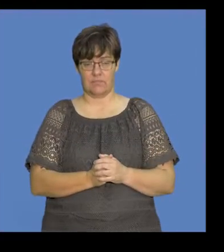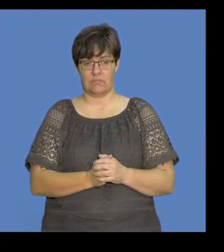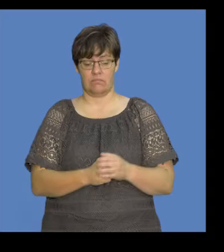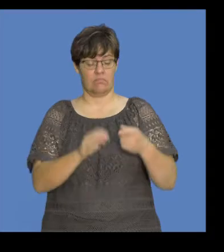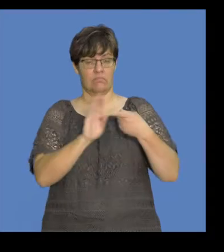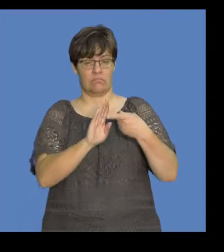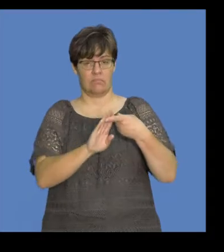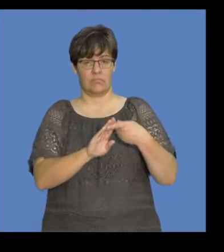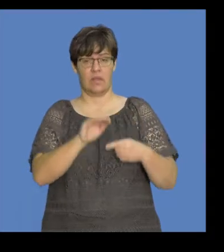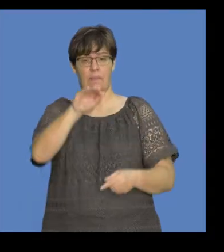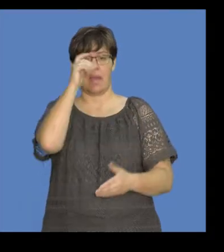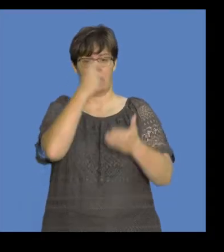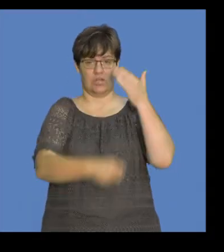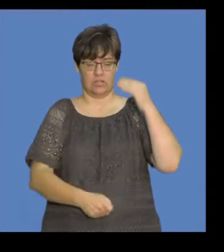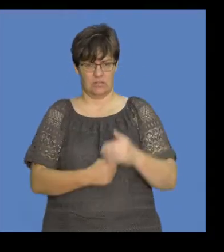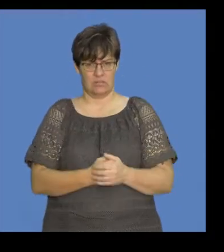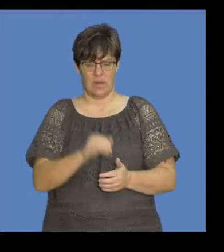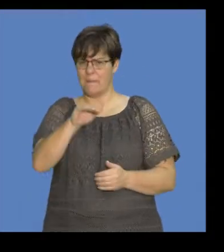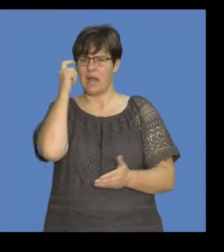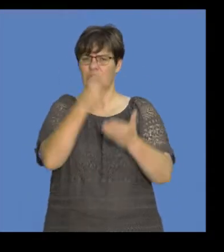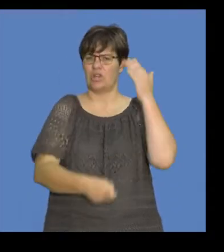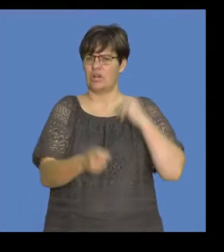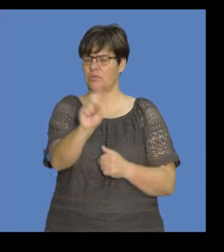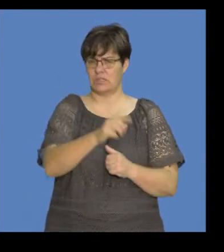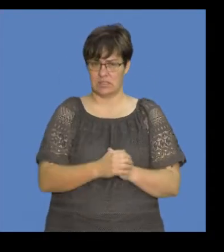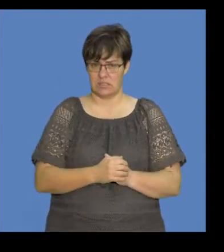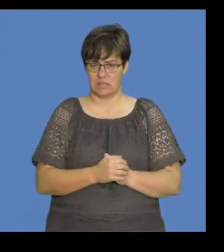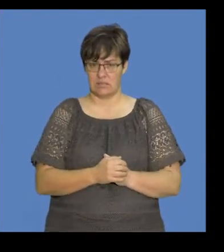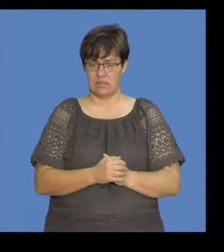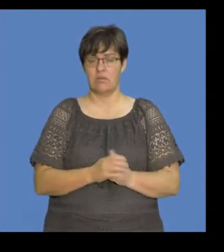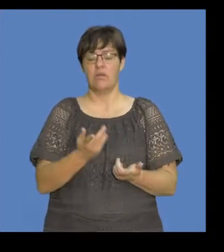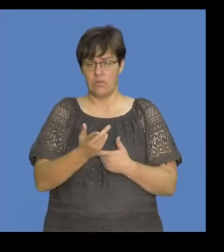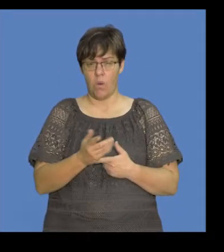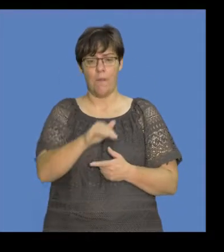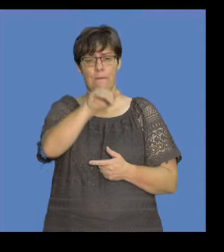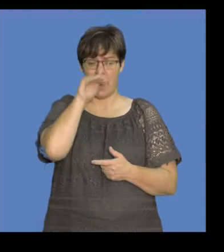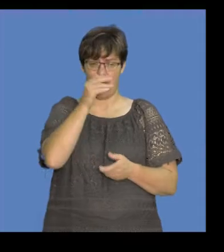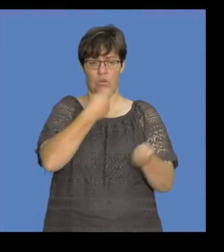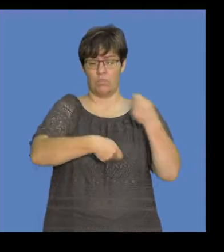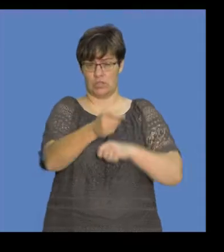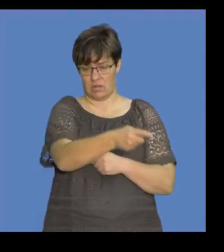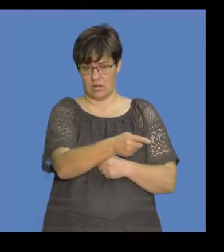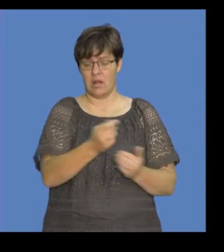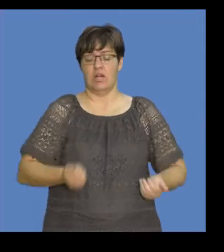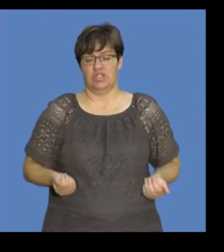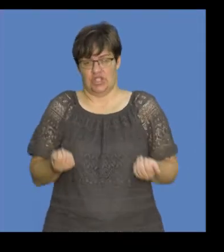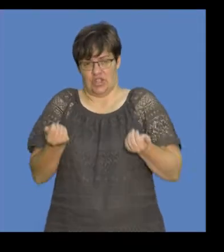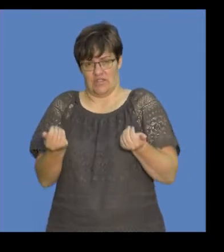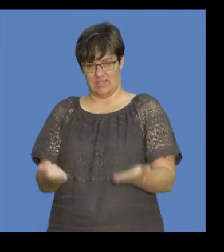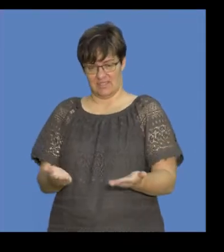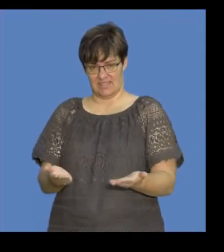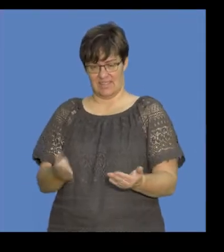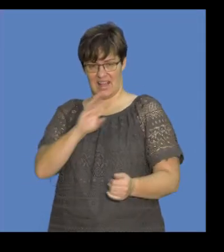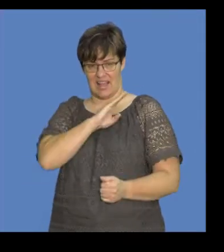Number one, bank charges. What are bank charges? Obviously, your commercial banks render services to